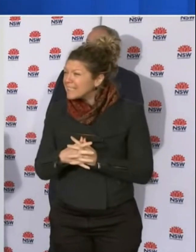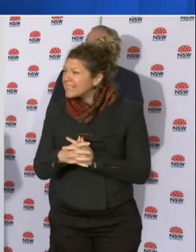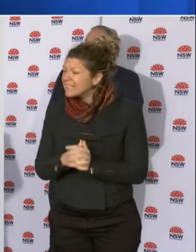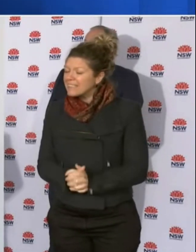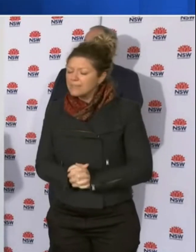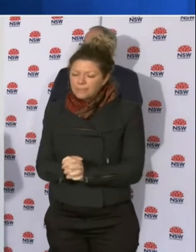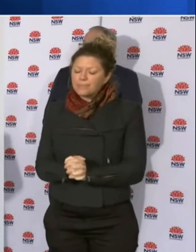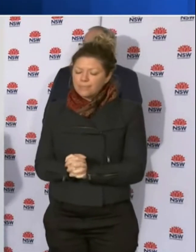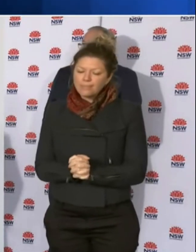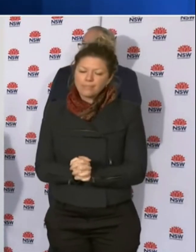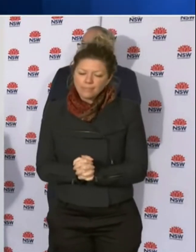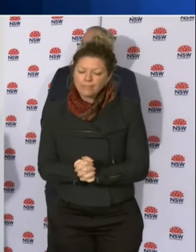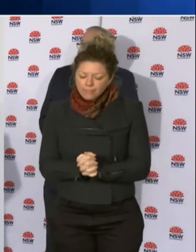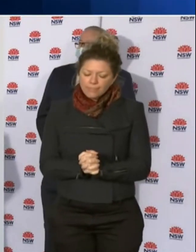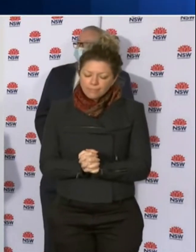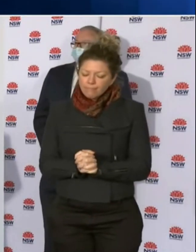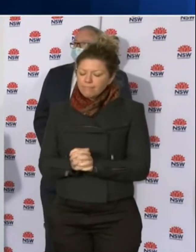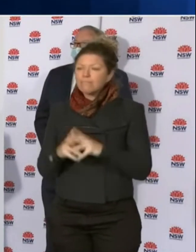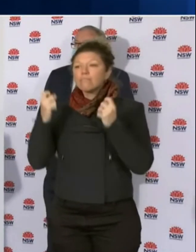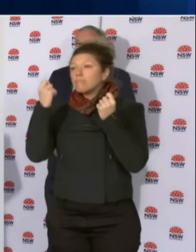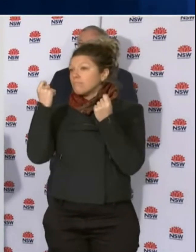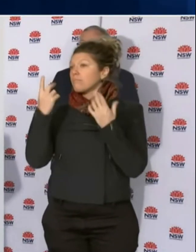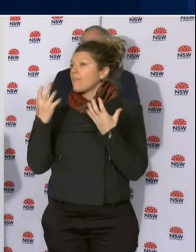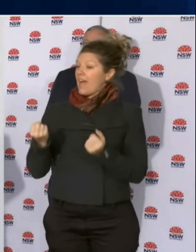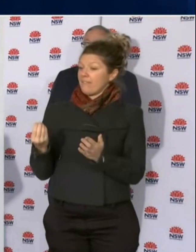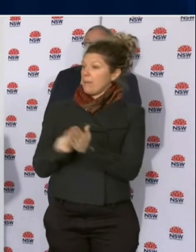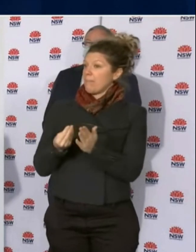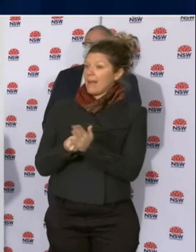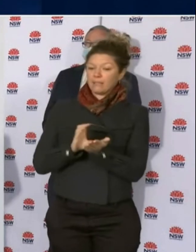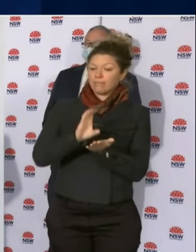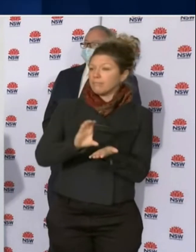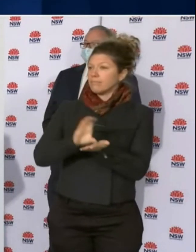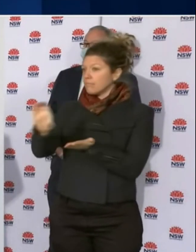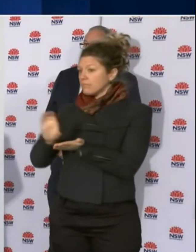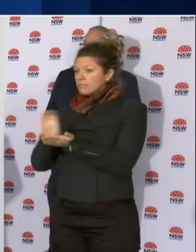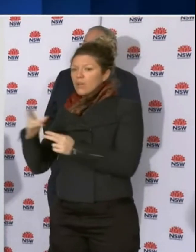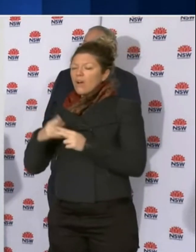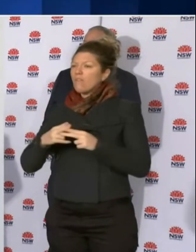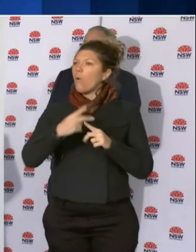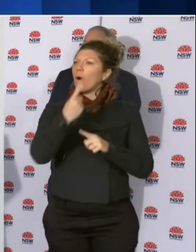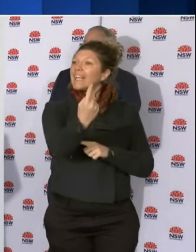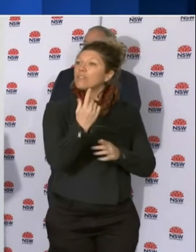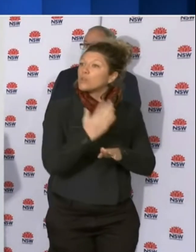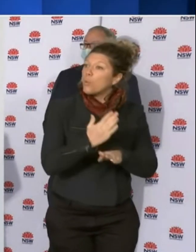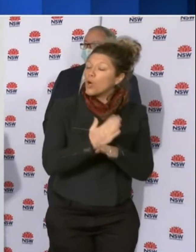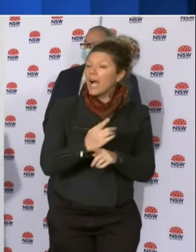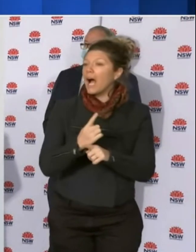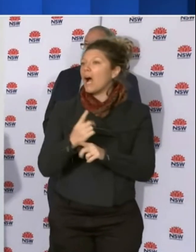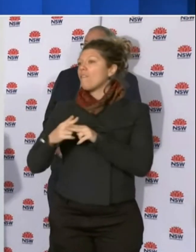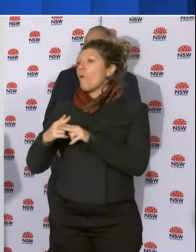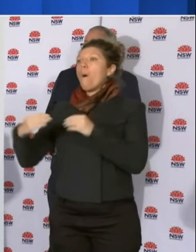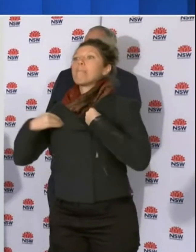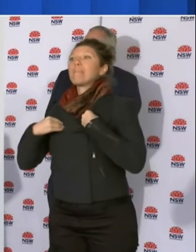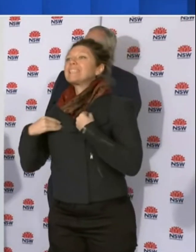that obviously there are support packages in place now for individuals and also for businesses, and I don't want anyone